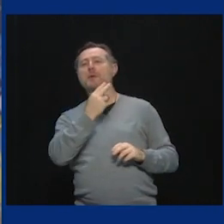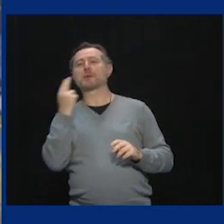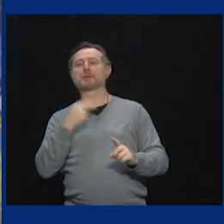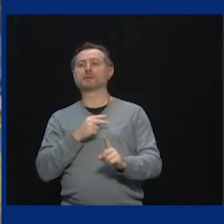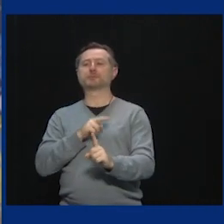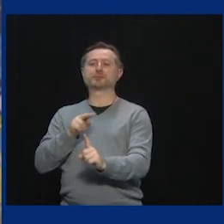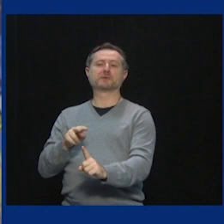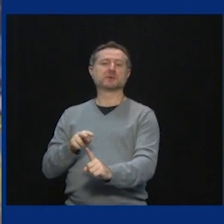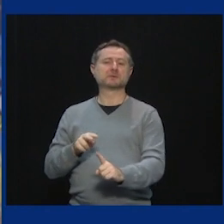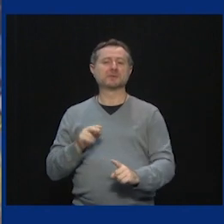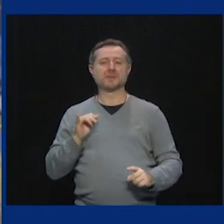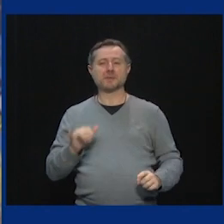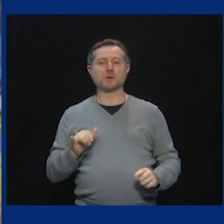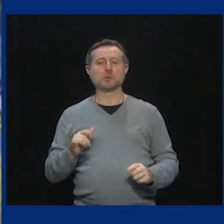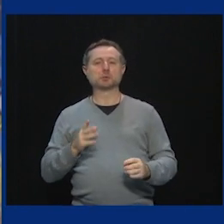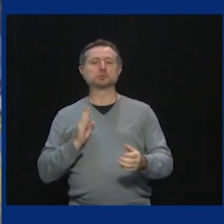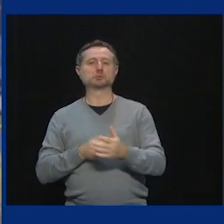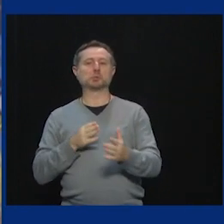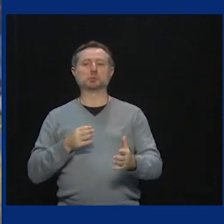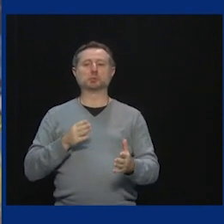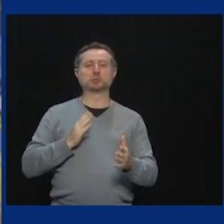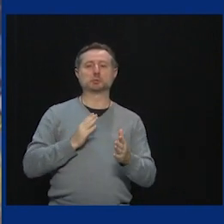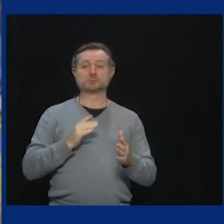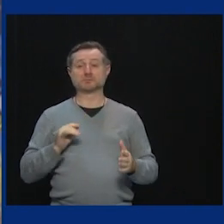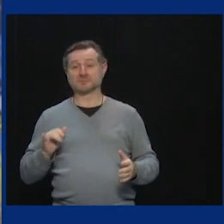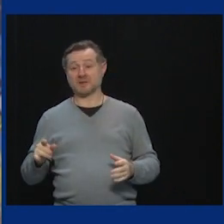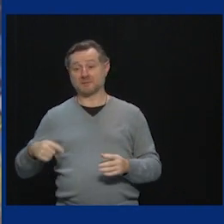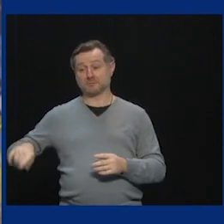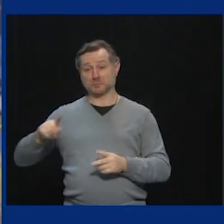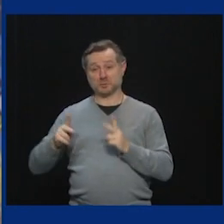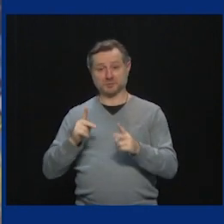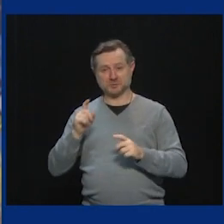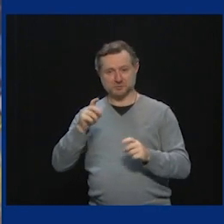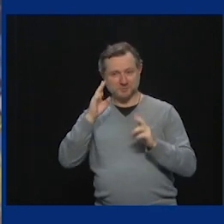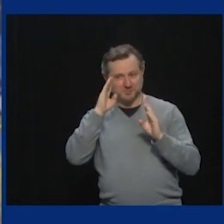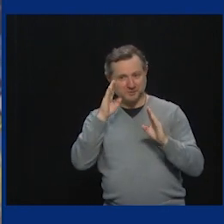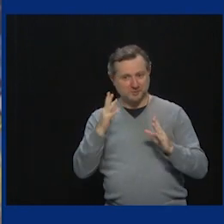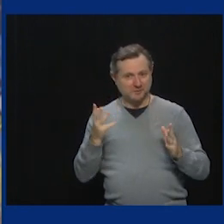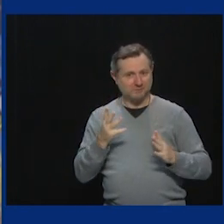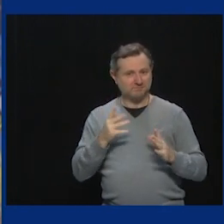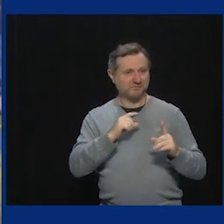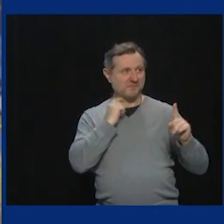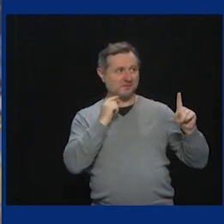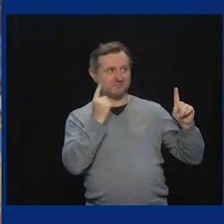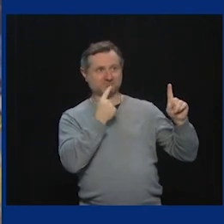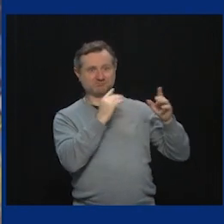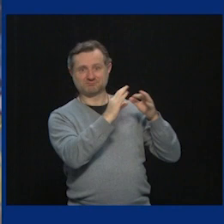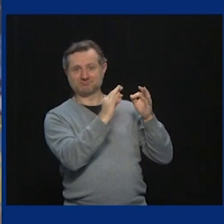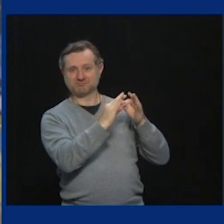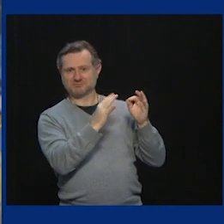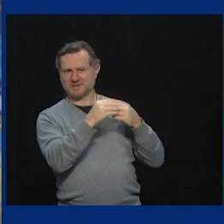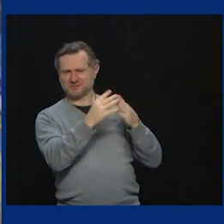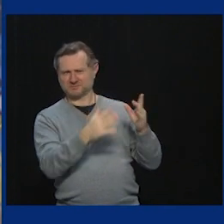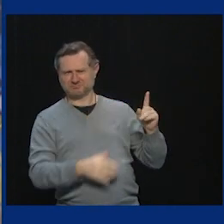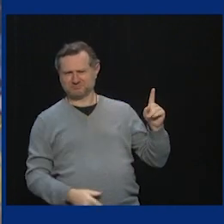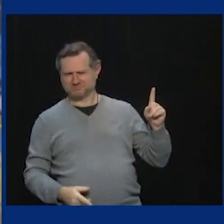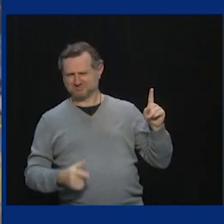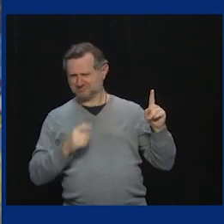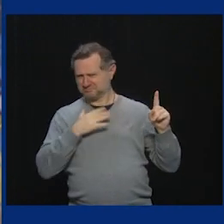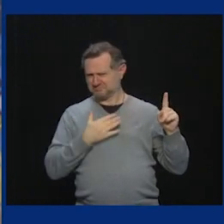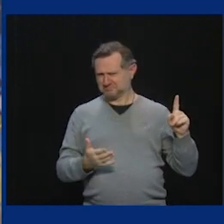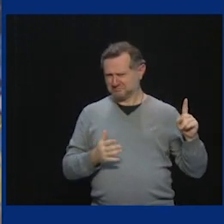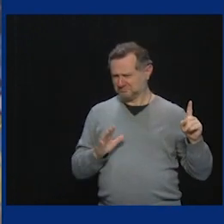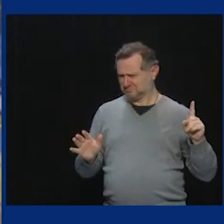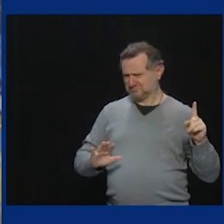started, they should be paying attention to that if that's the true basis of their exemption. So Jimmy, we are staffing up,